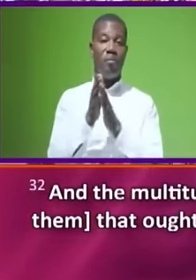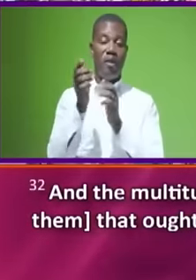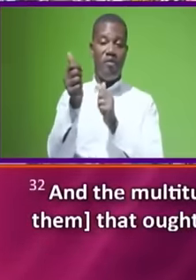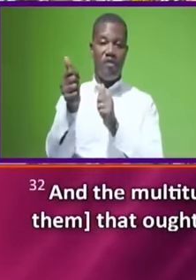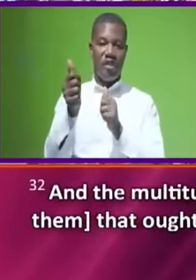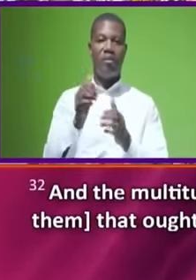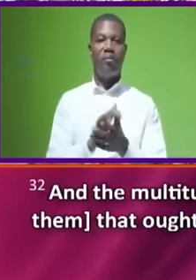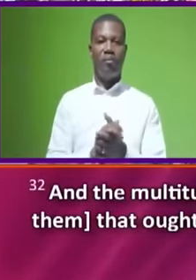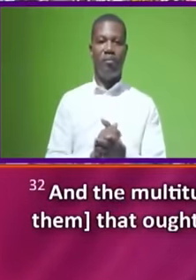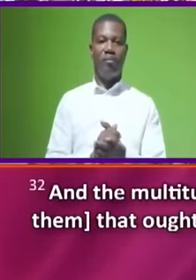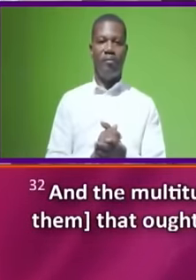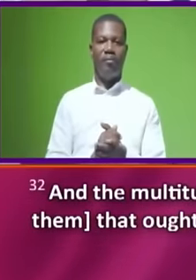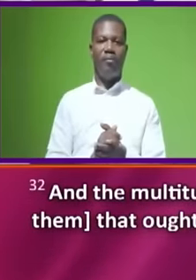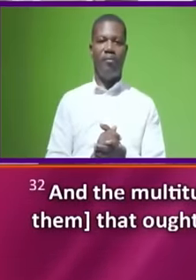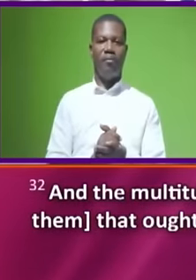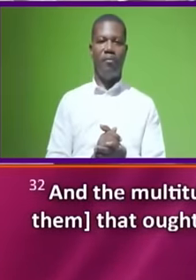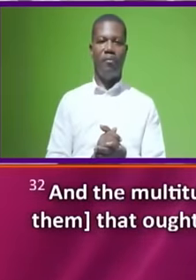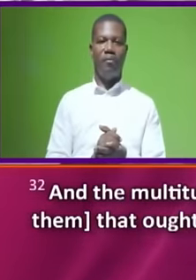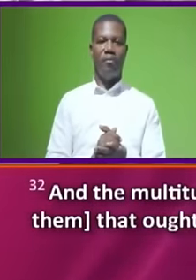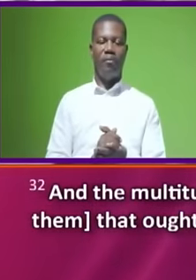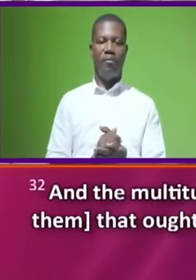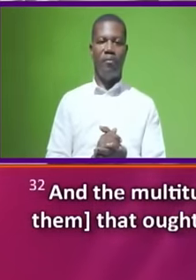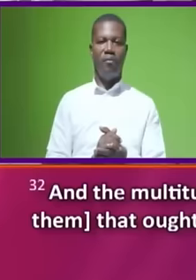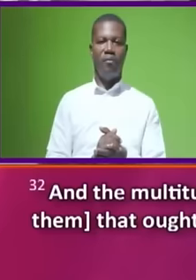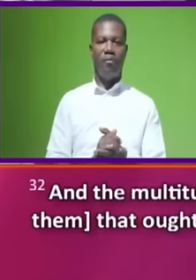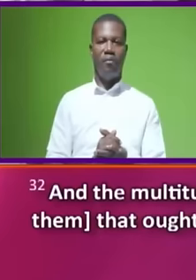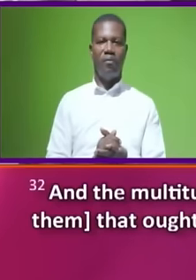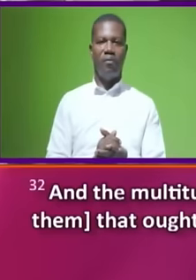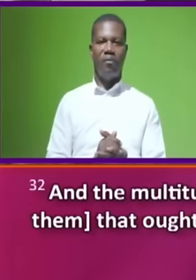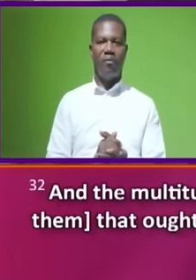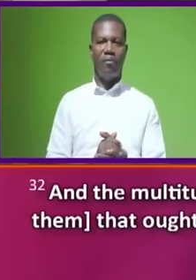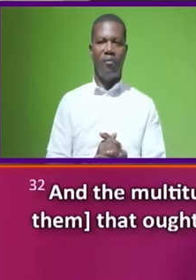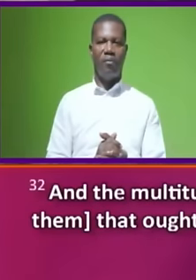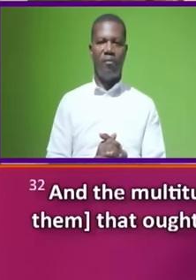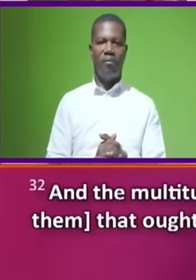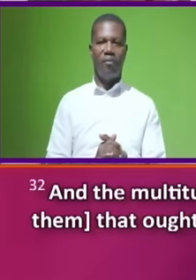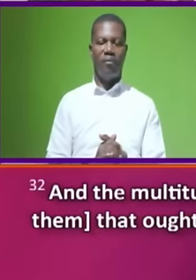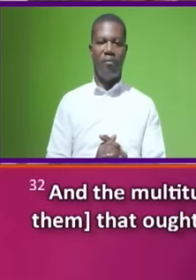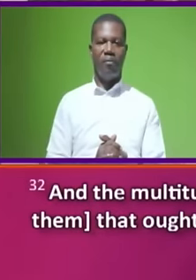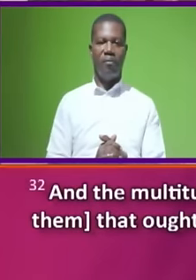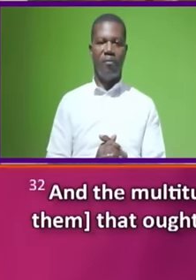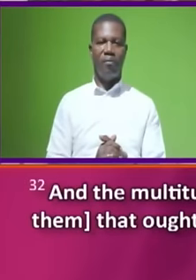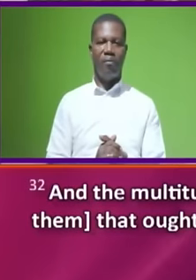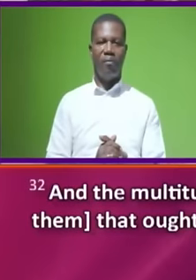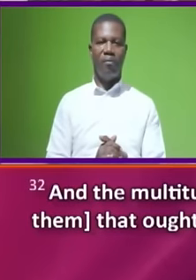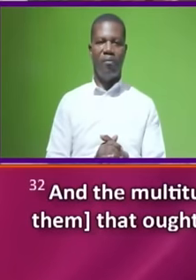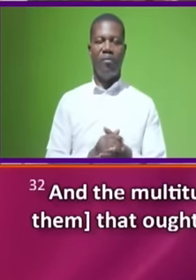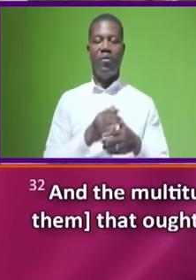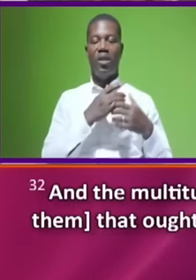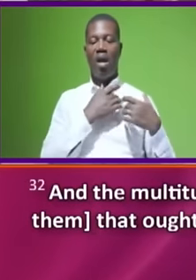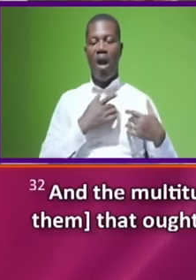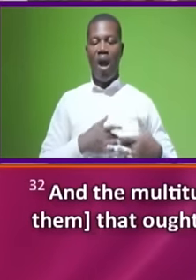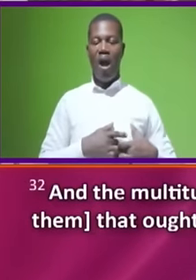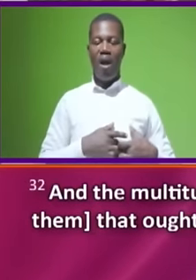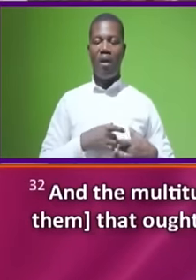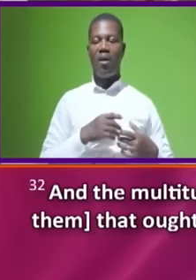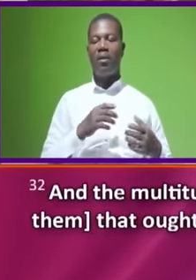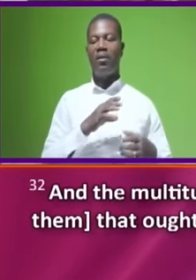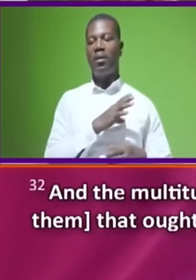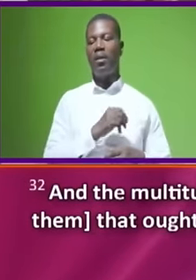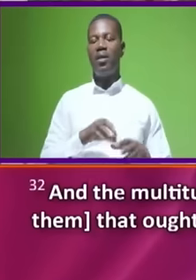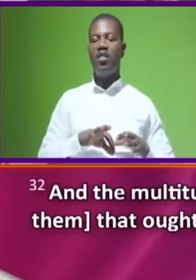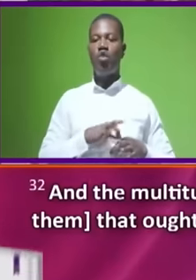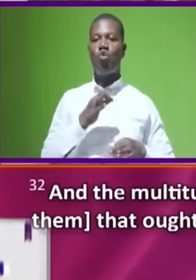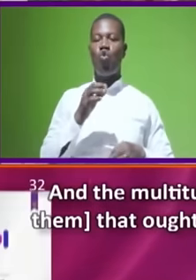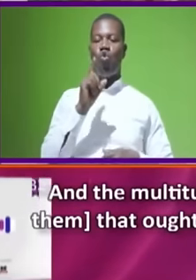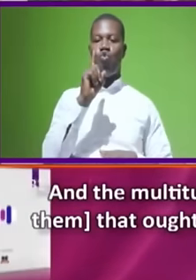Na wo mu bebre a wo gidi ye no. Akoma ne won kra ye ba ko.